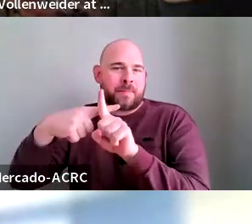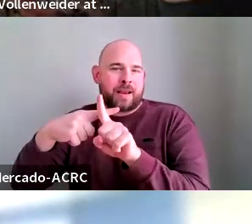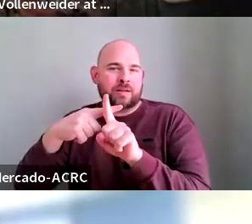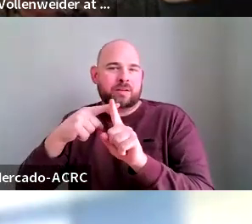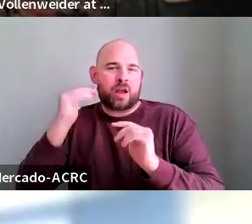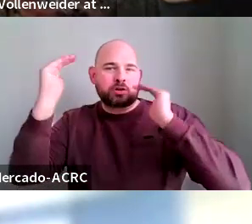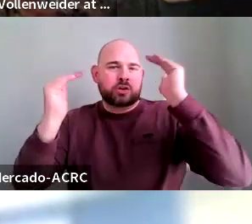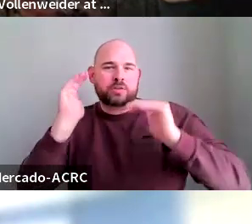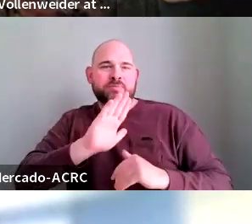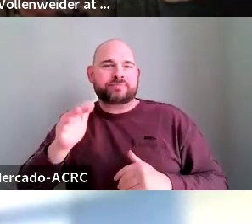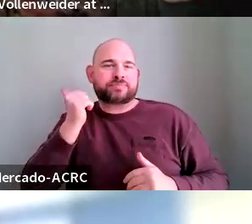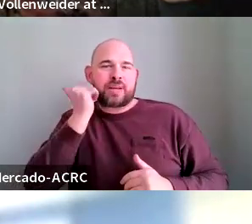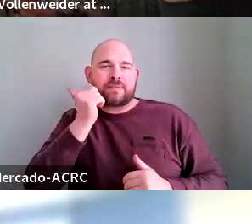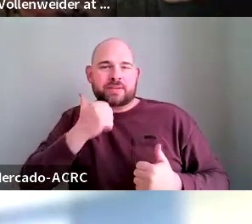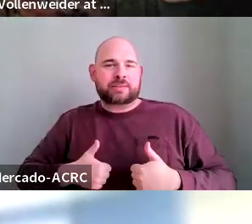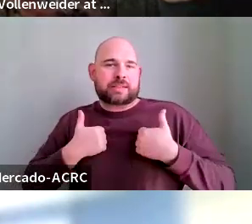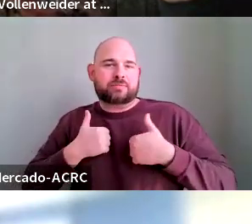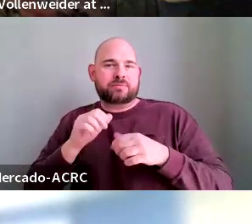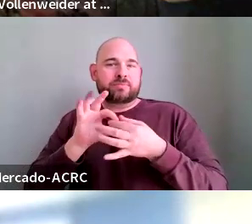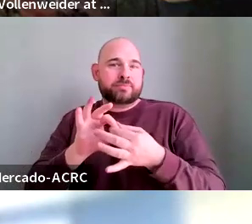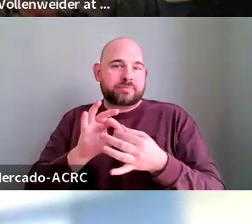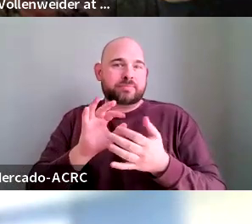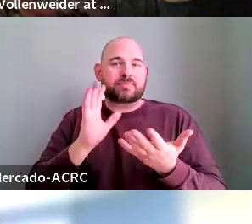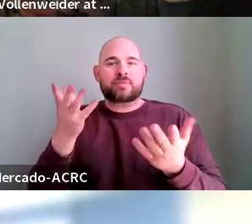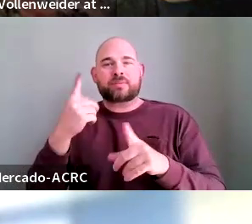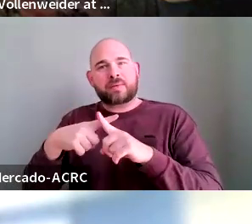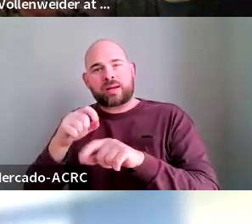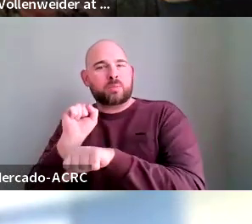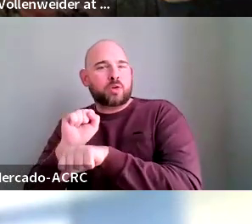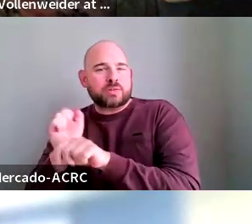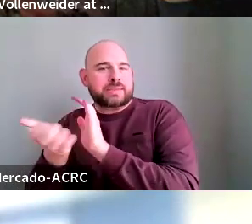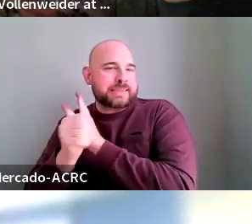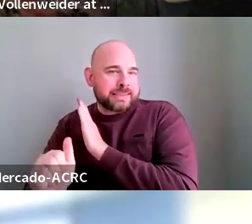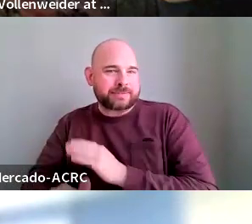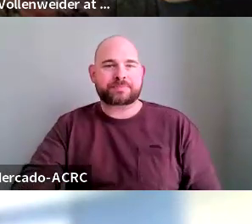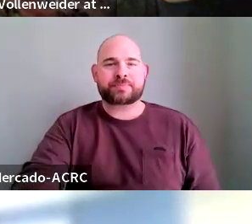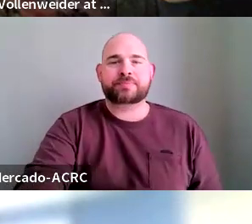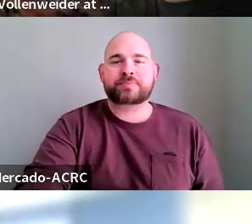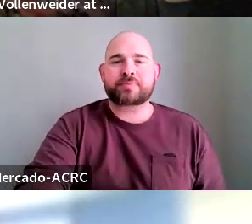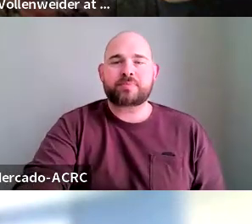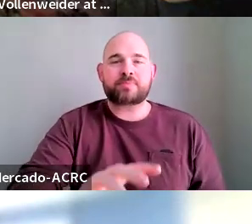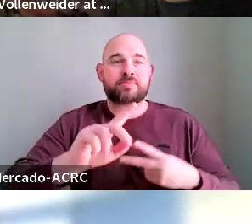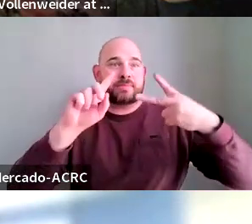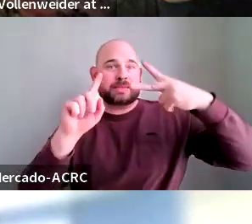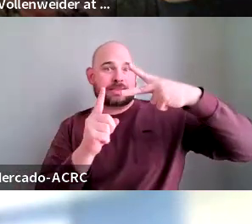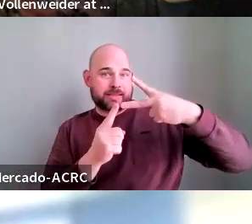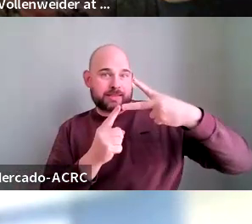employment program to be able to support Deaf Plus adults with their daily life and work skills.